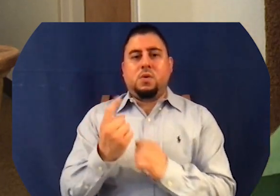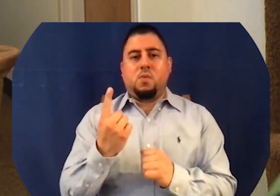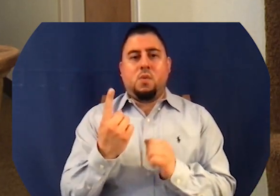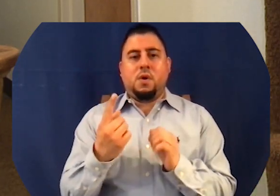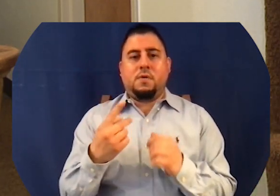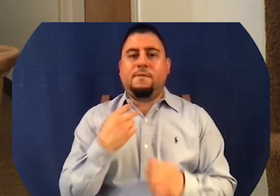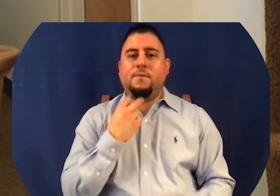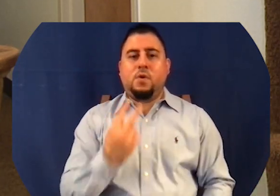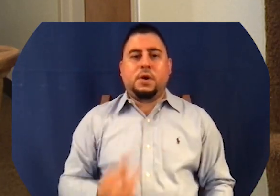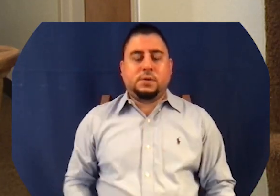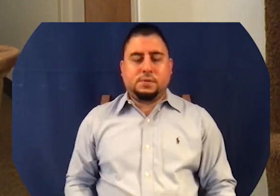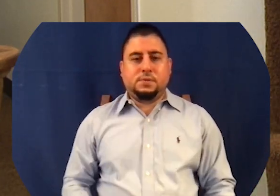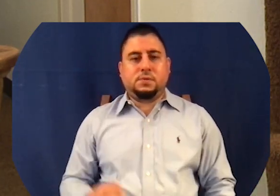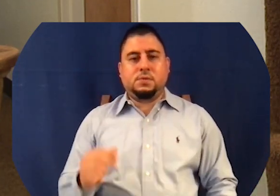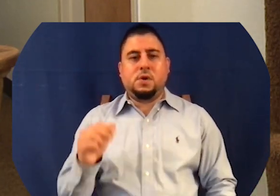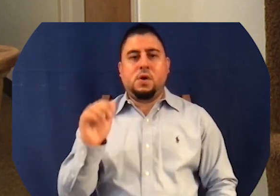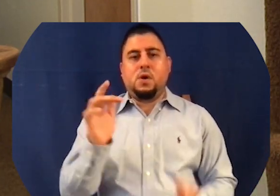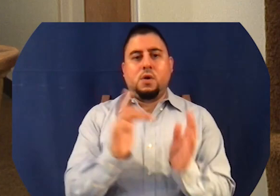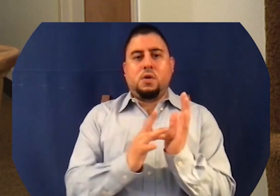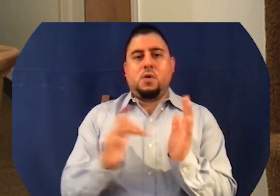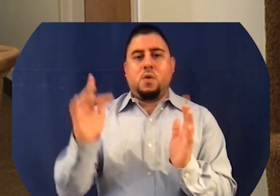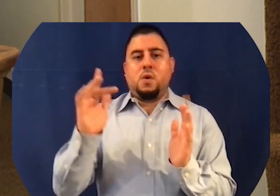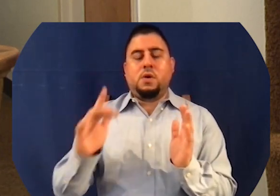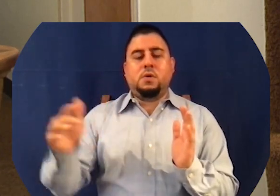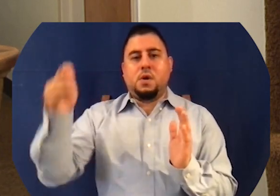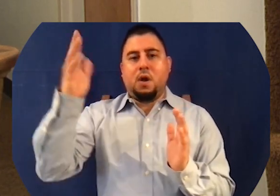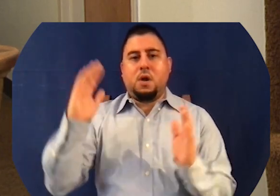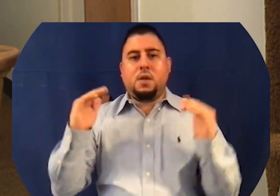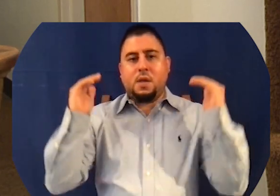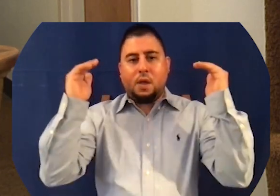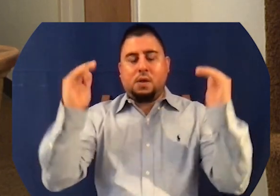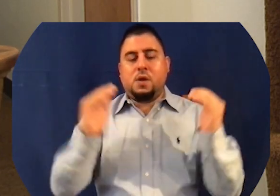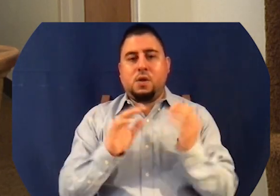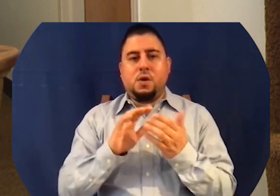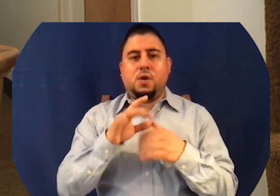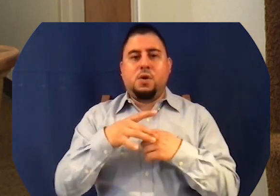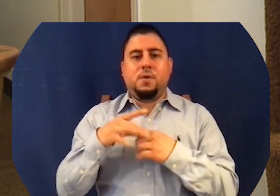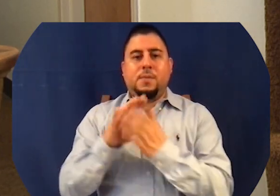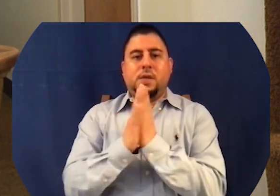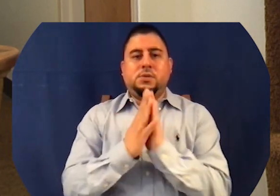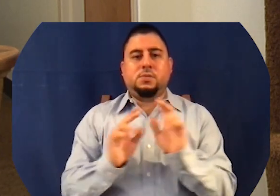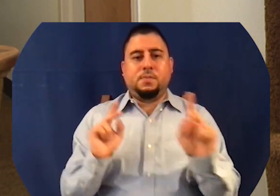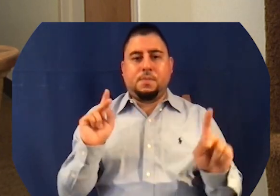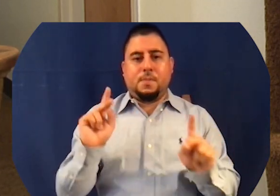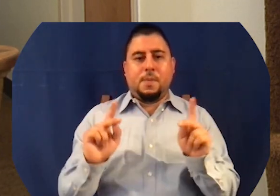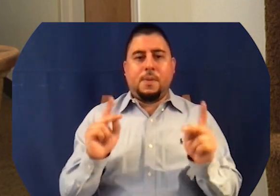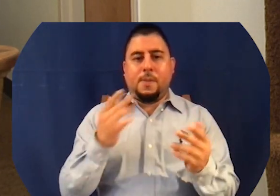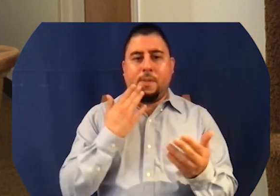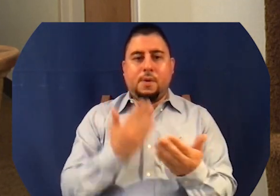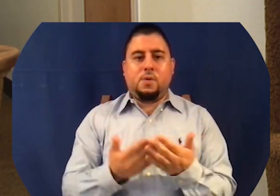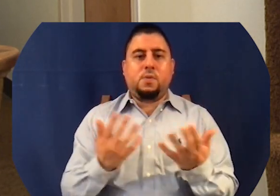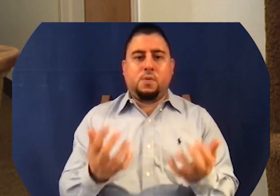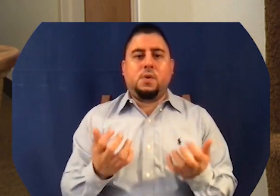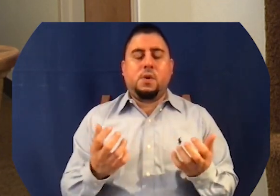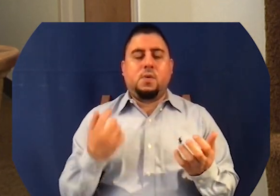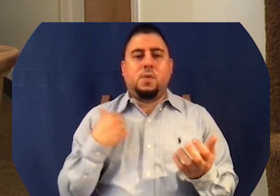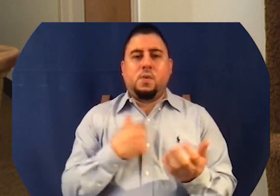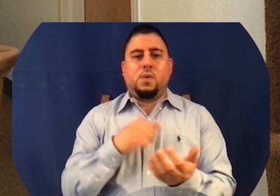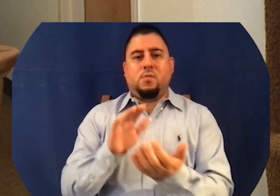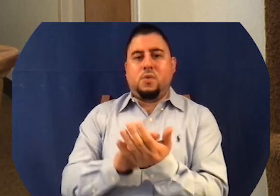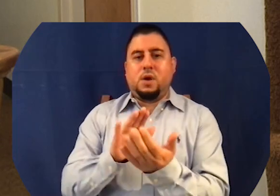voice. Glory to God in the highest, and on earth peace to people of